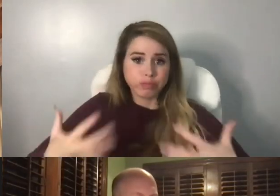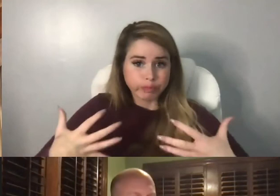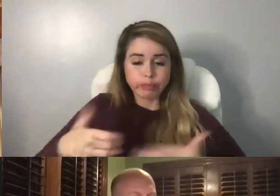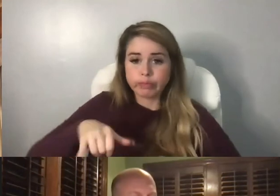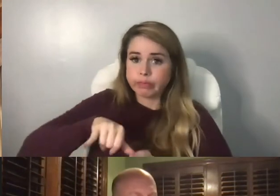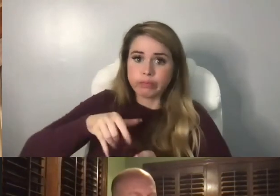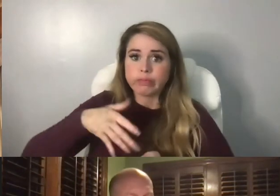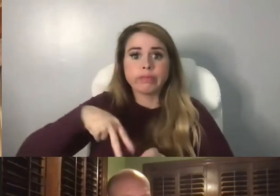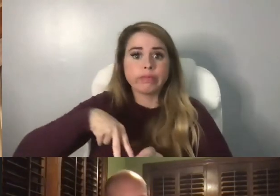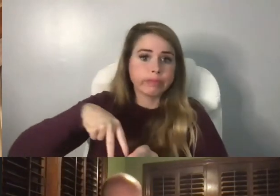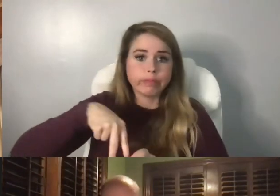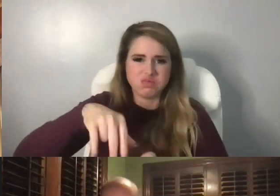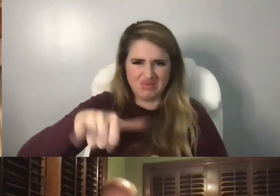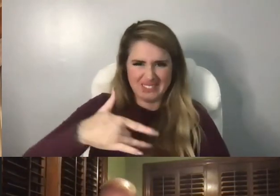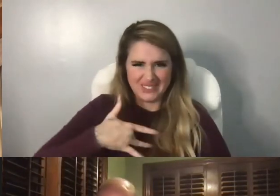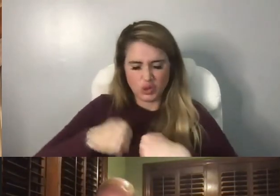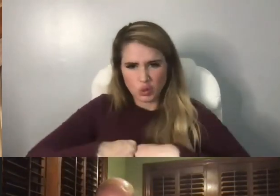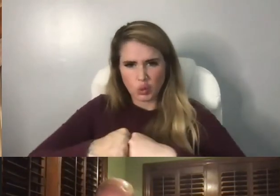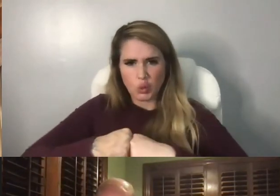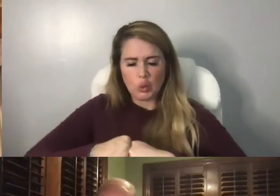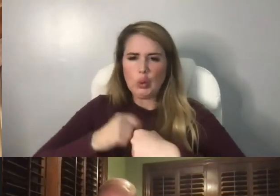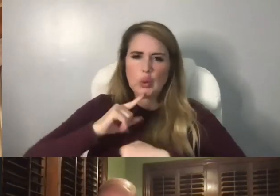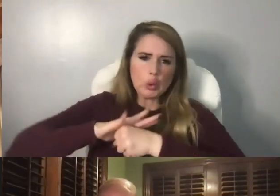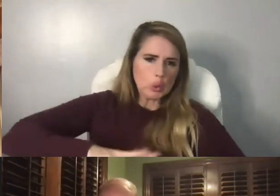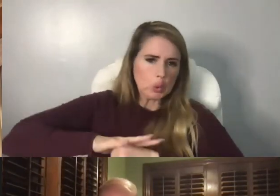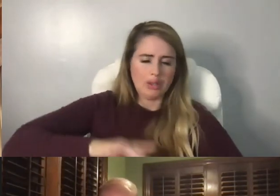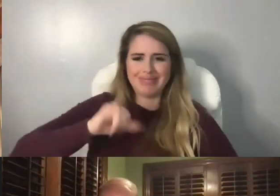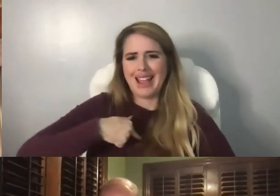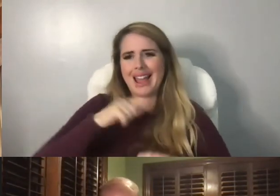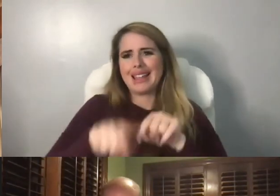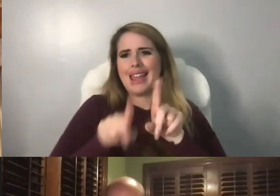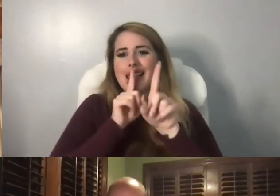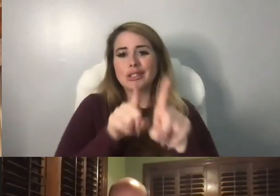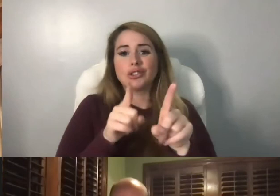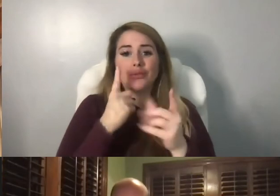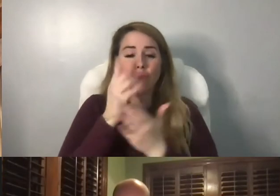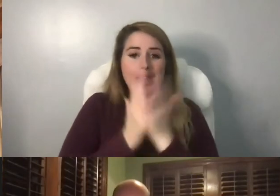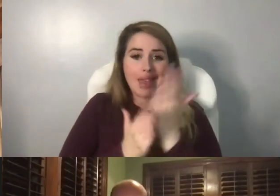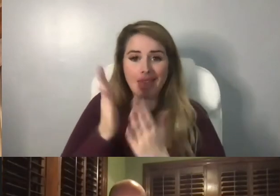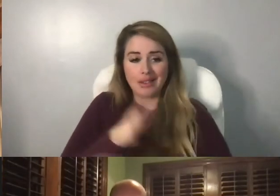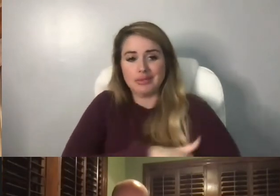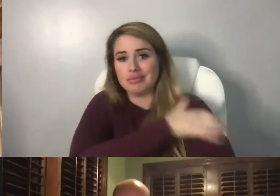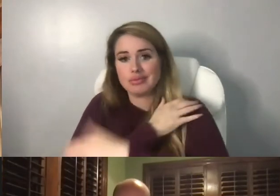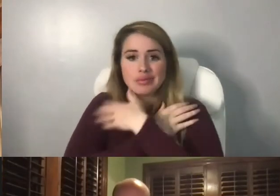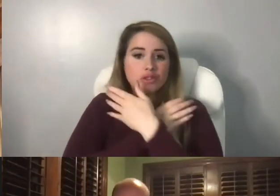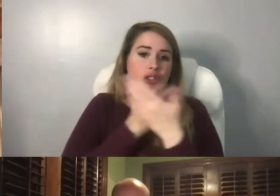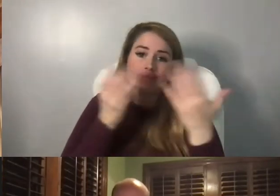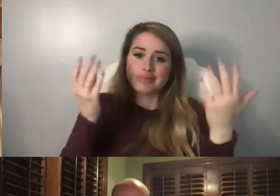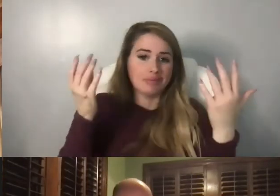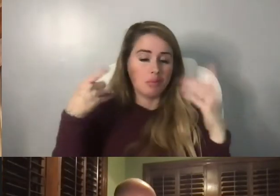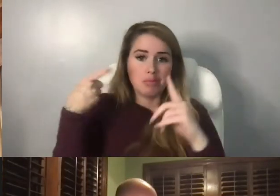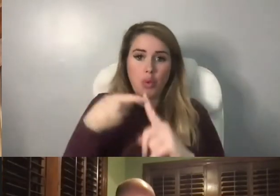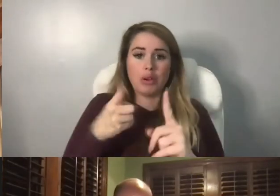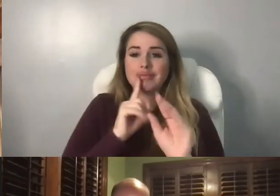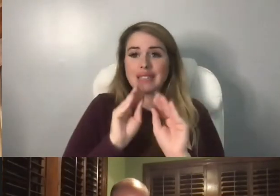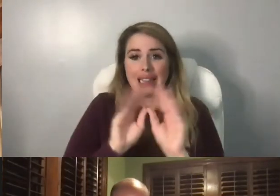they're going to wear out. I don't know that I can answer it in the hand and upper extremity, except to tell you that it is